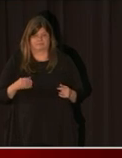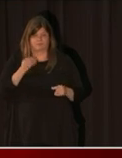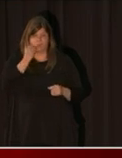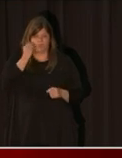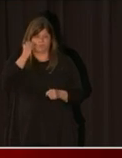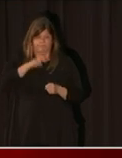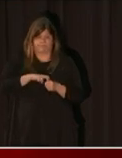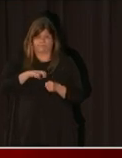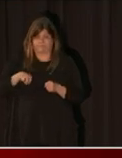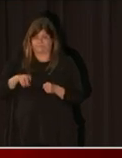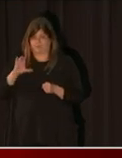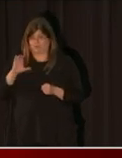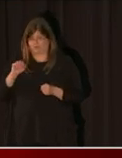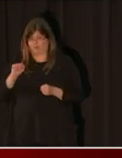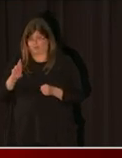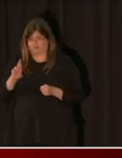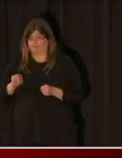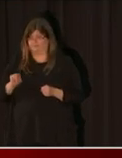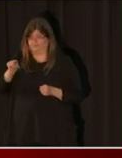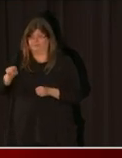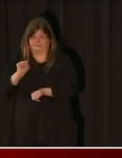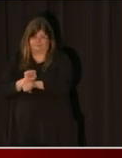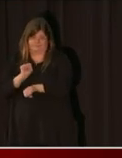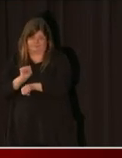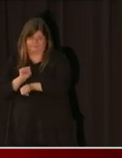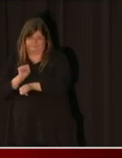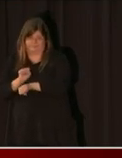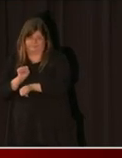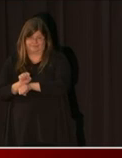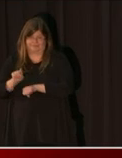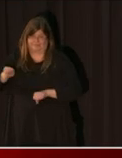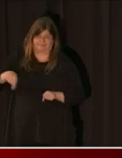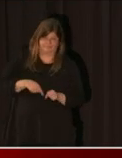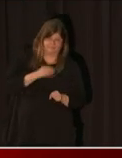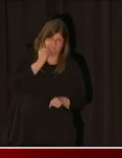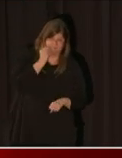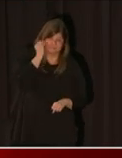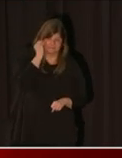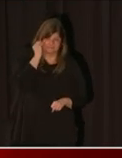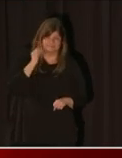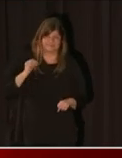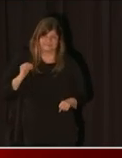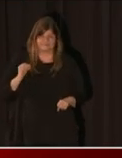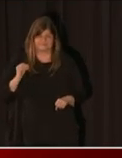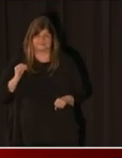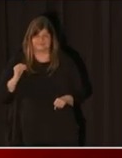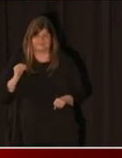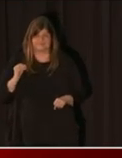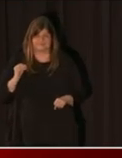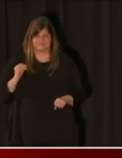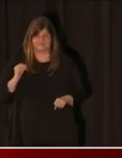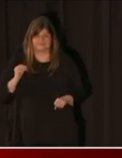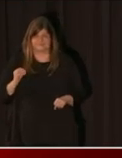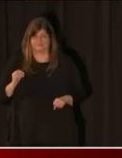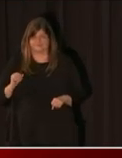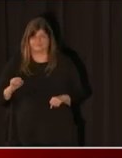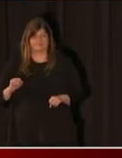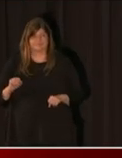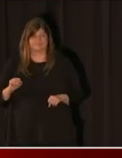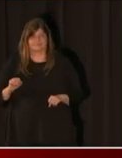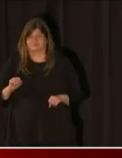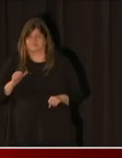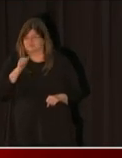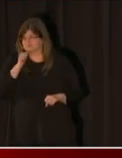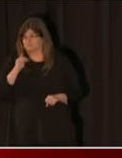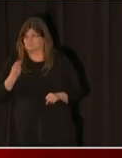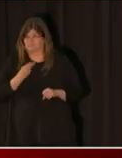to the office and back, and then anything else I'm doing right in my neighborhood. Yes? Mayor, well,